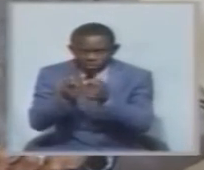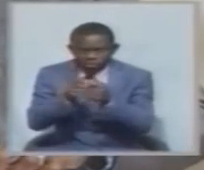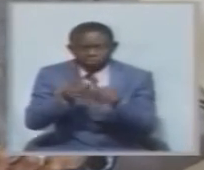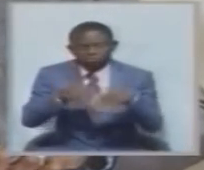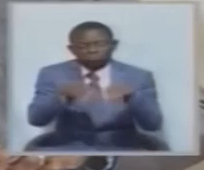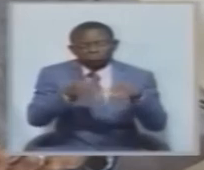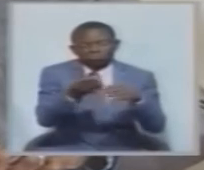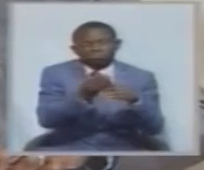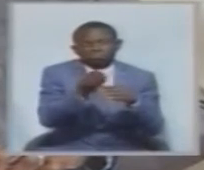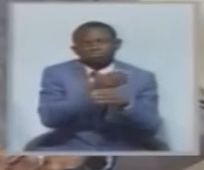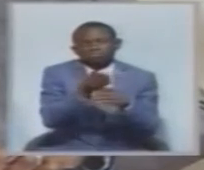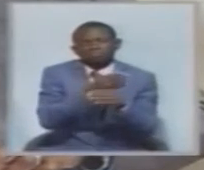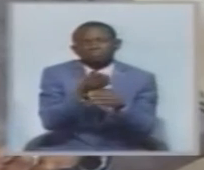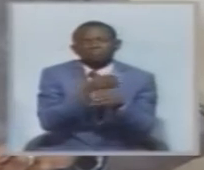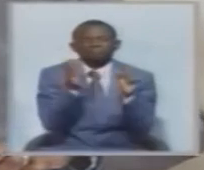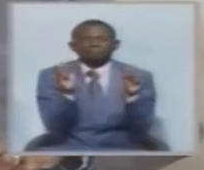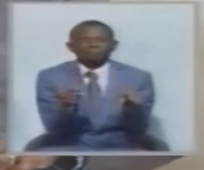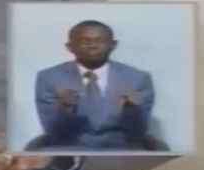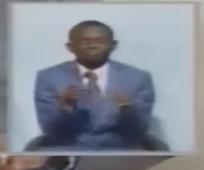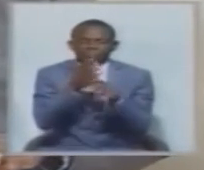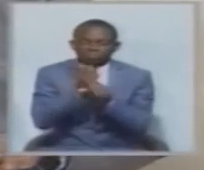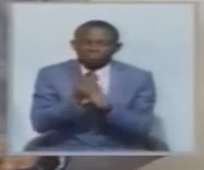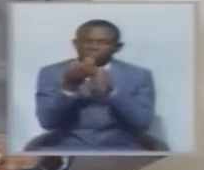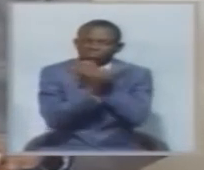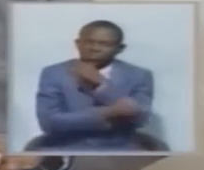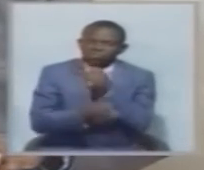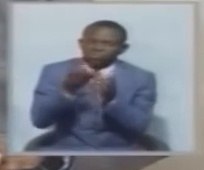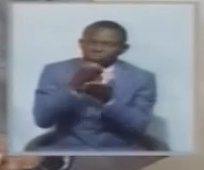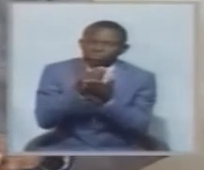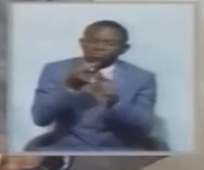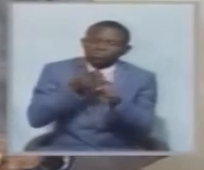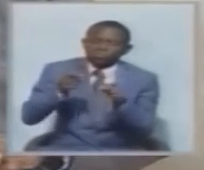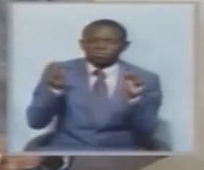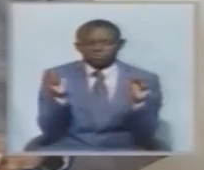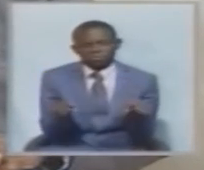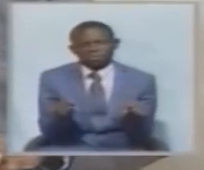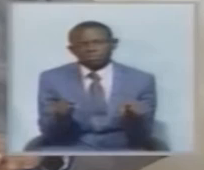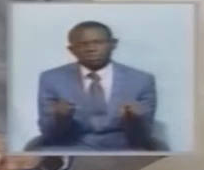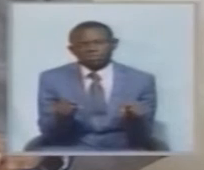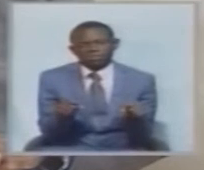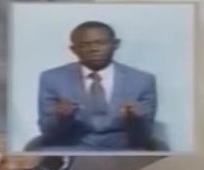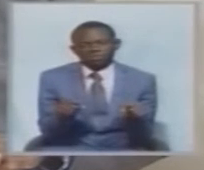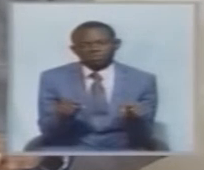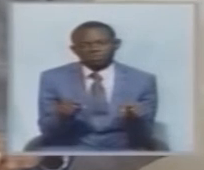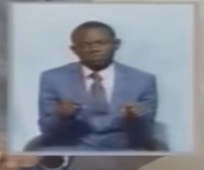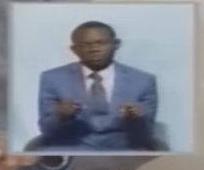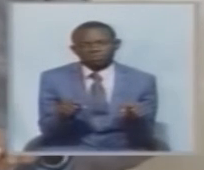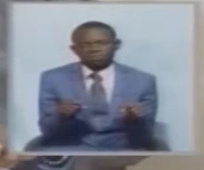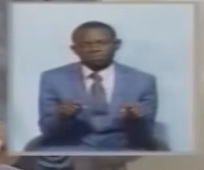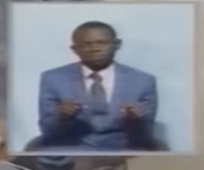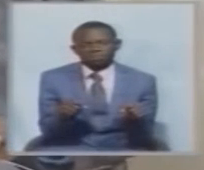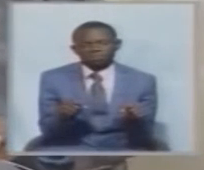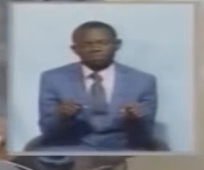generate foreign exchange. It's an alternative for, to what